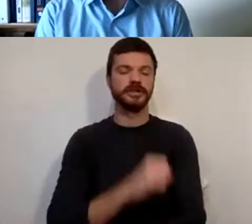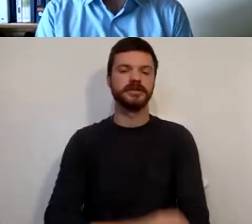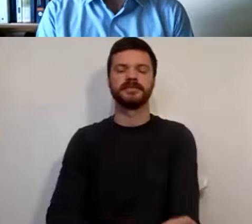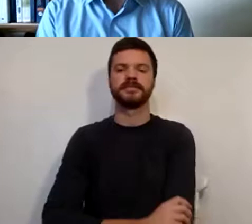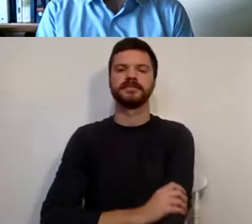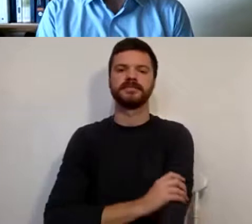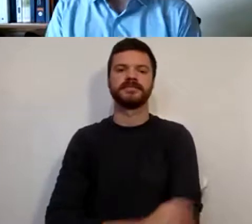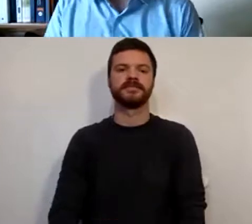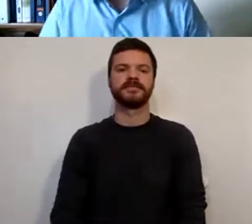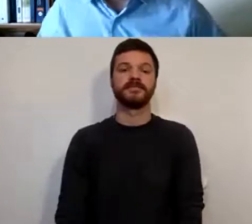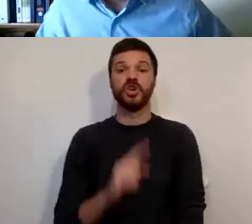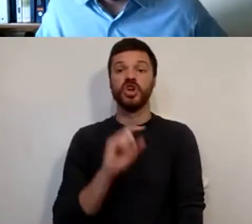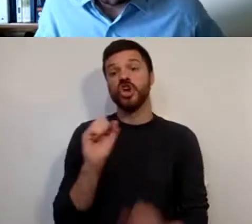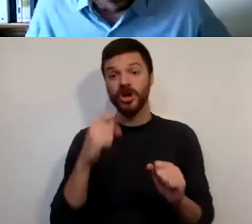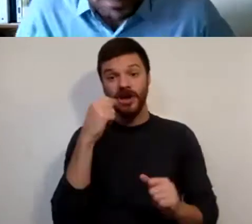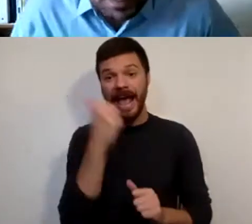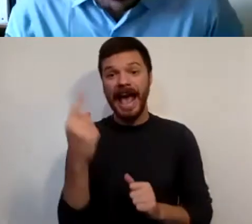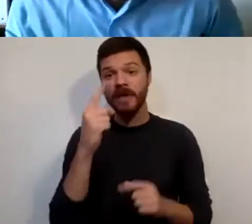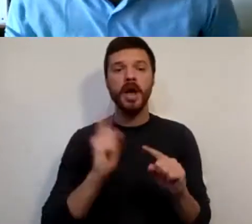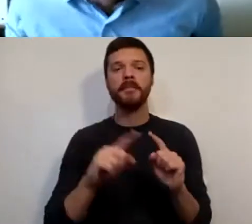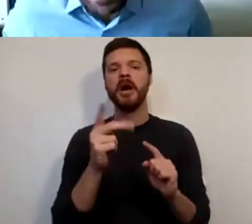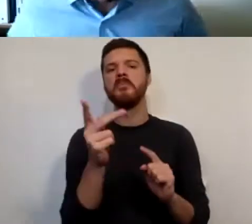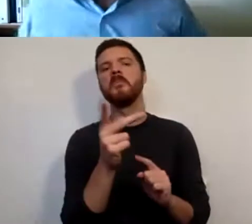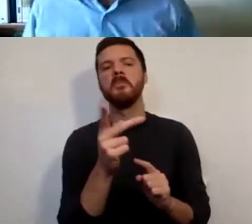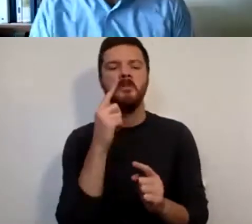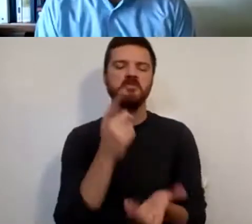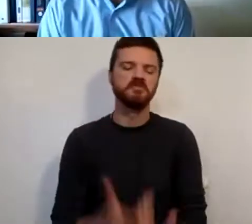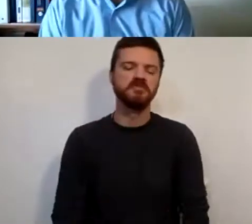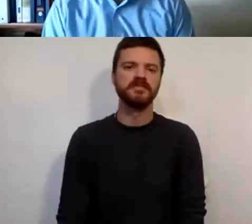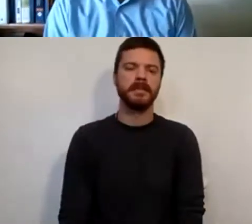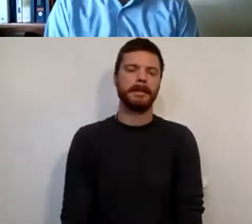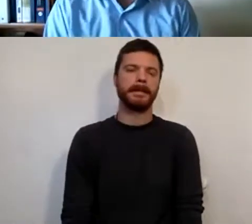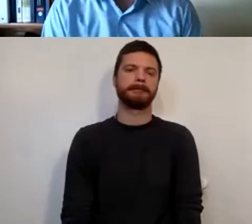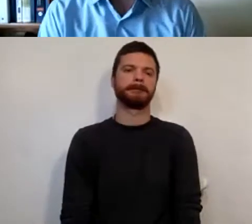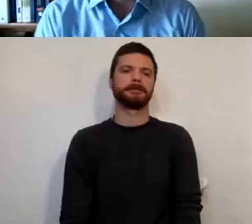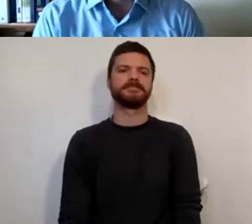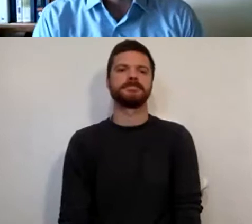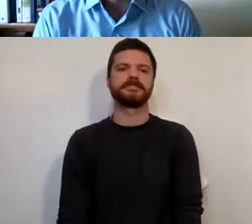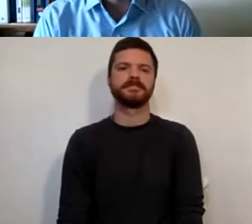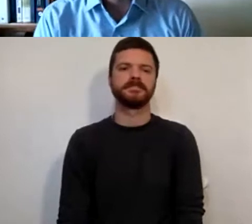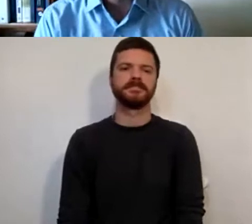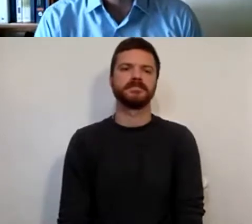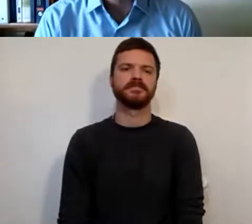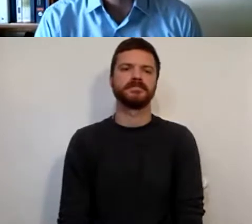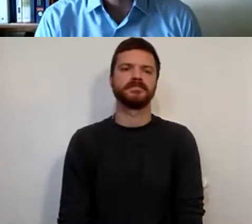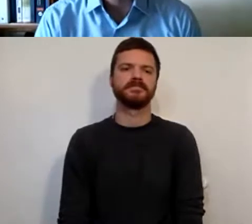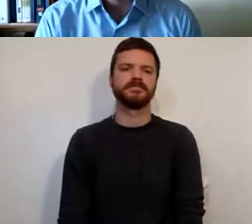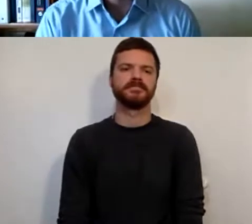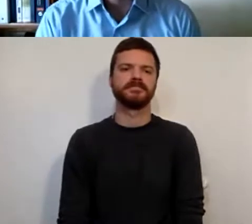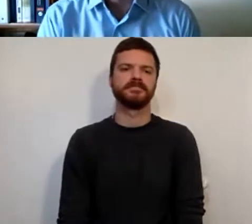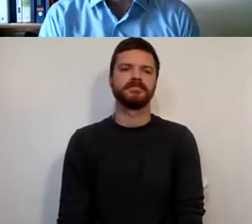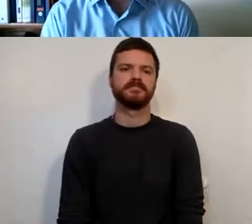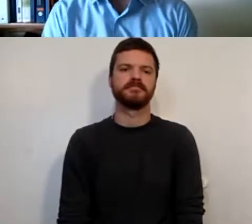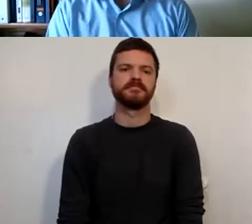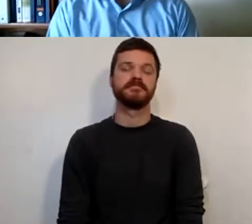This could be for anyone, but it's directed on Menti towards you two. Well, I'll tell you what we're doing,